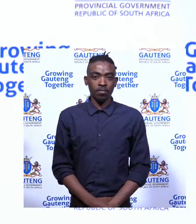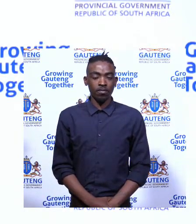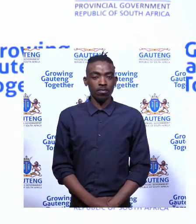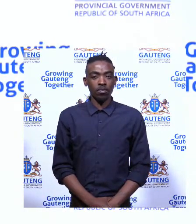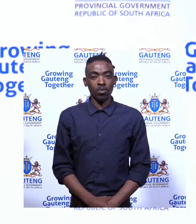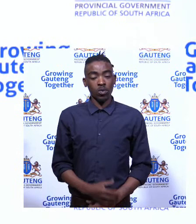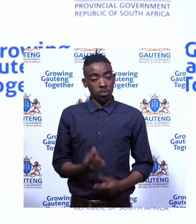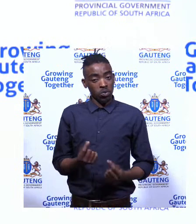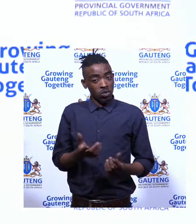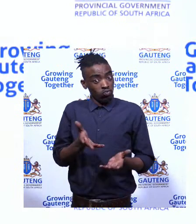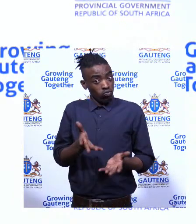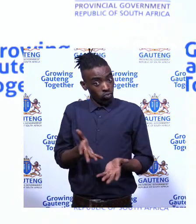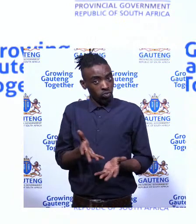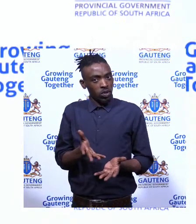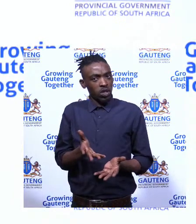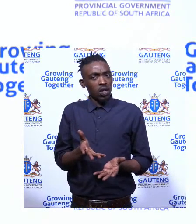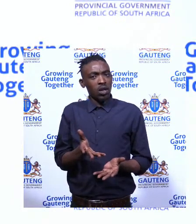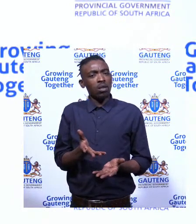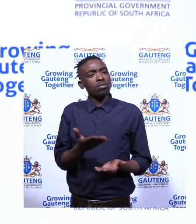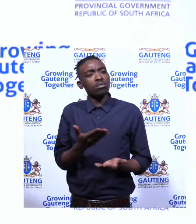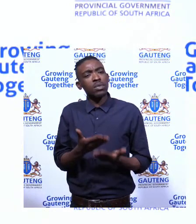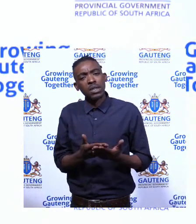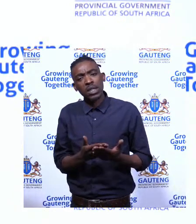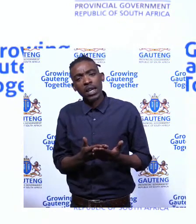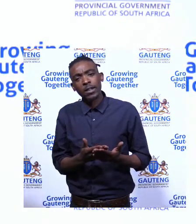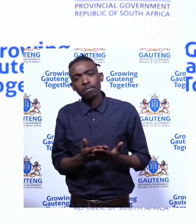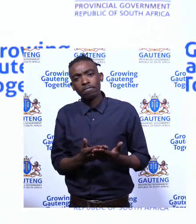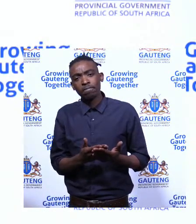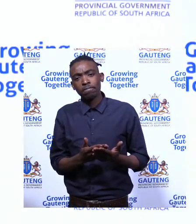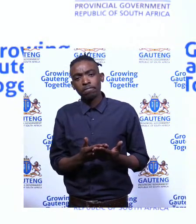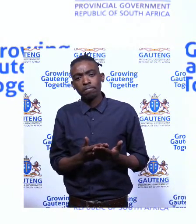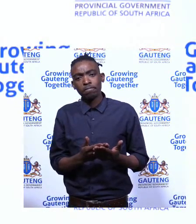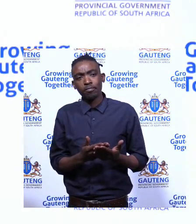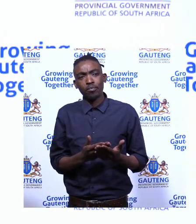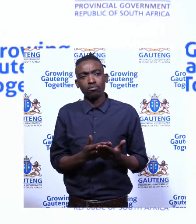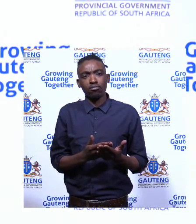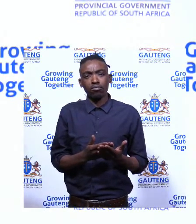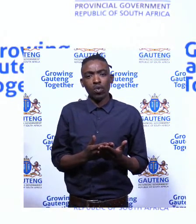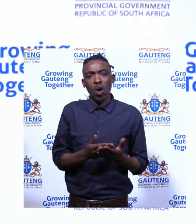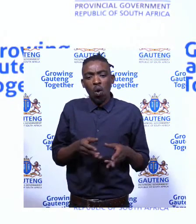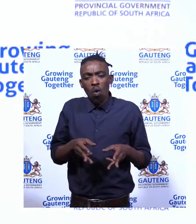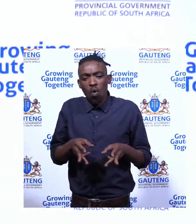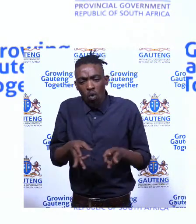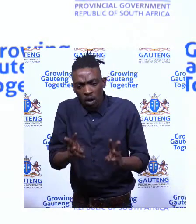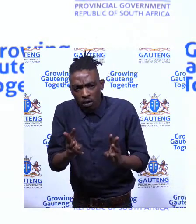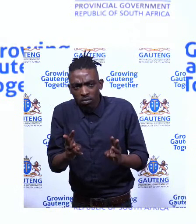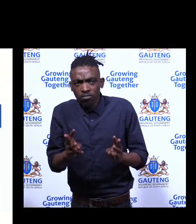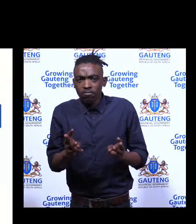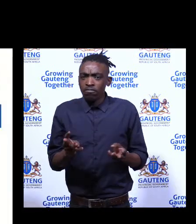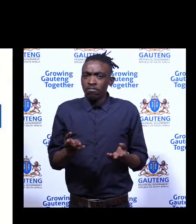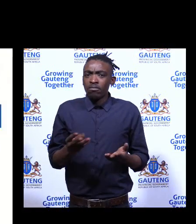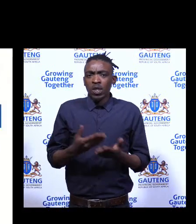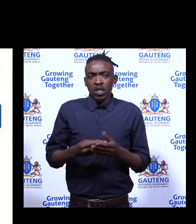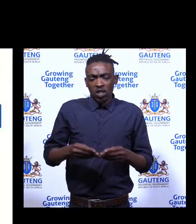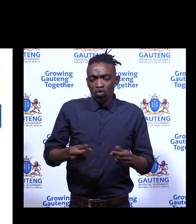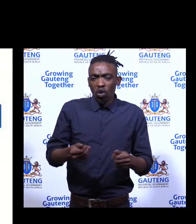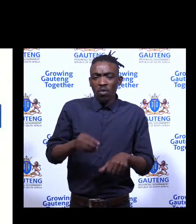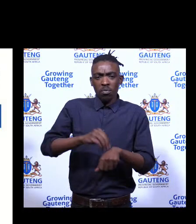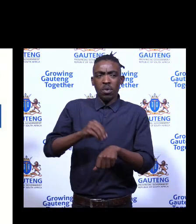that, then we have to also kick in the method of tracing and also monitoring those who